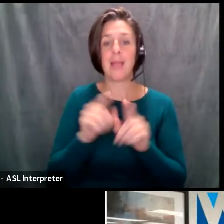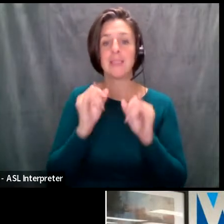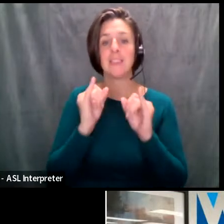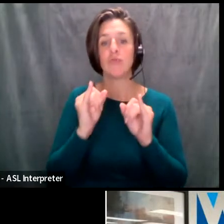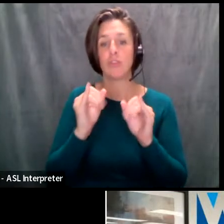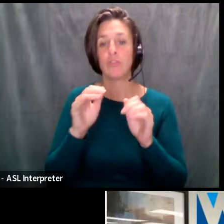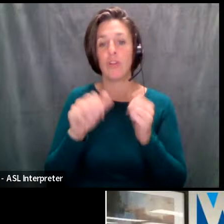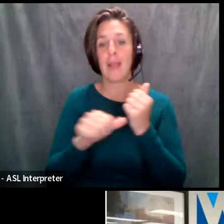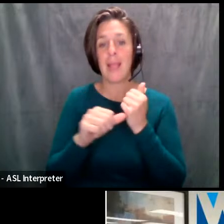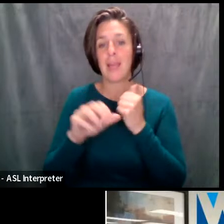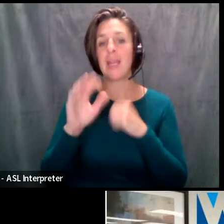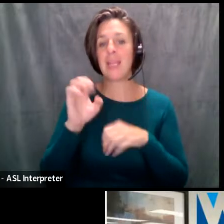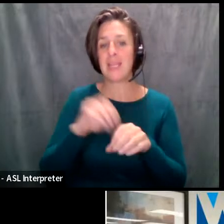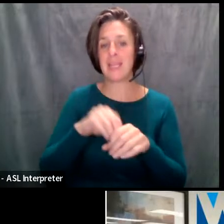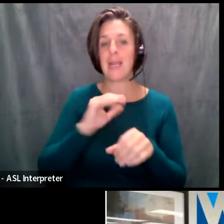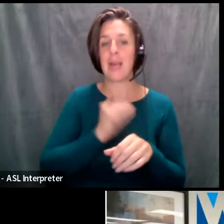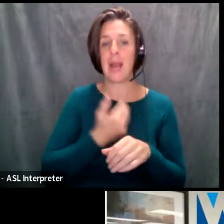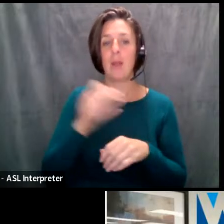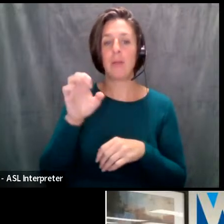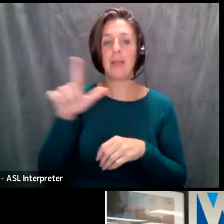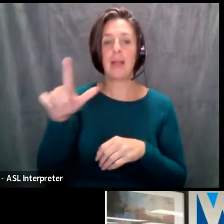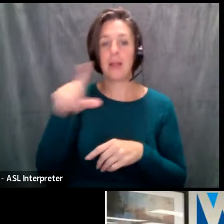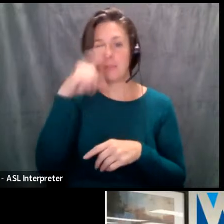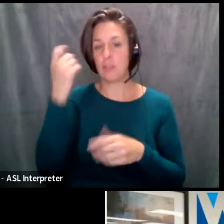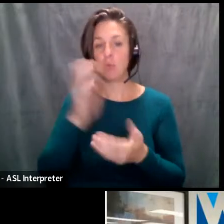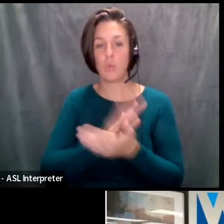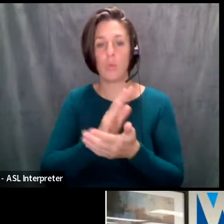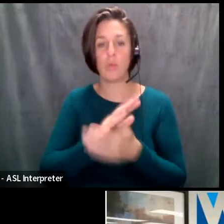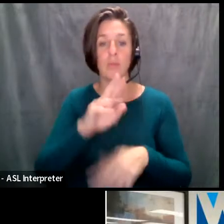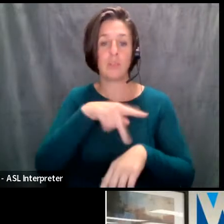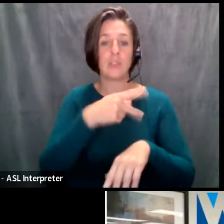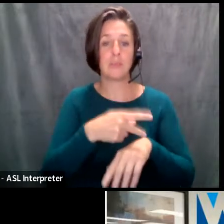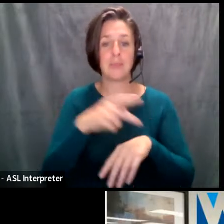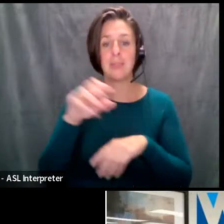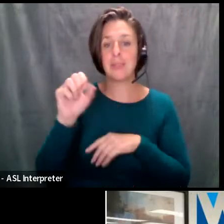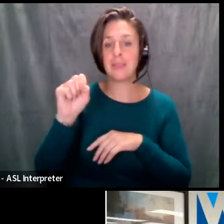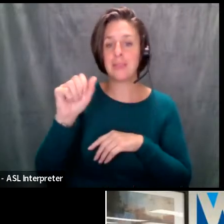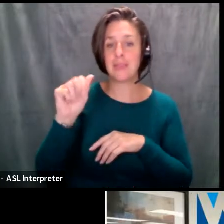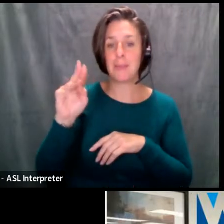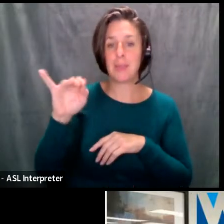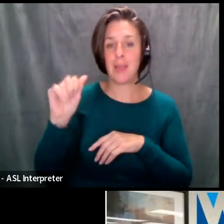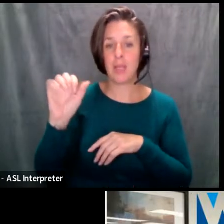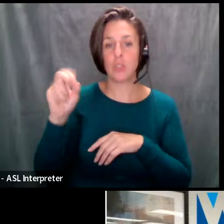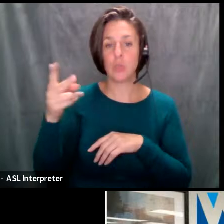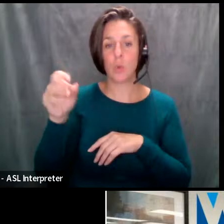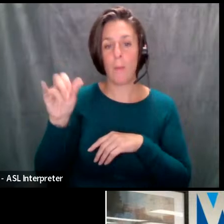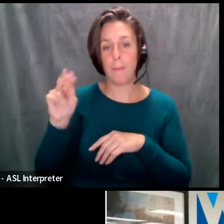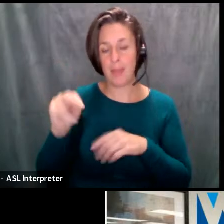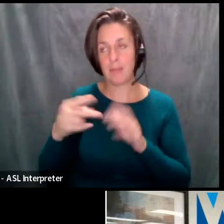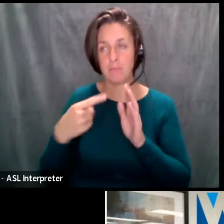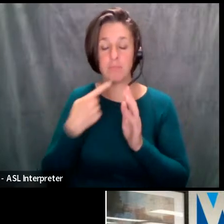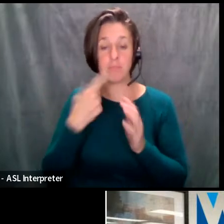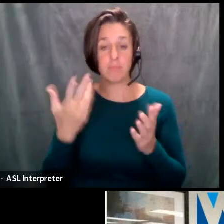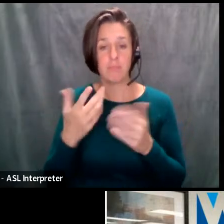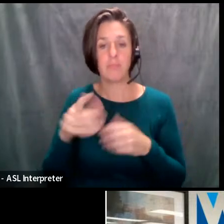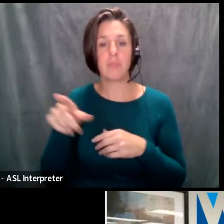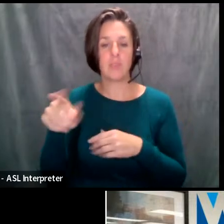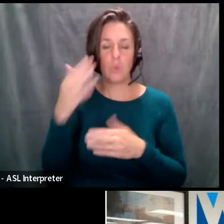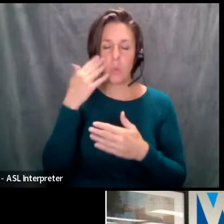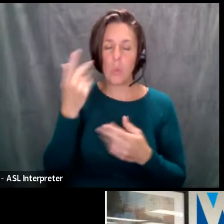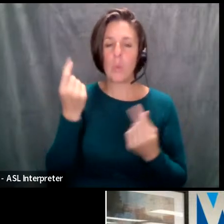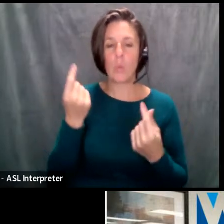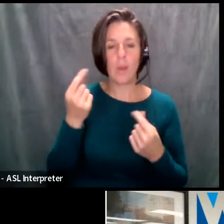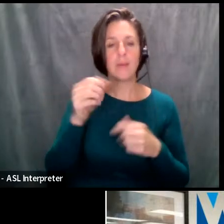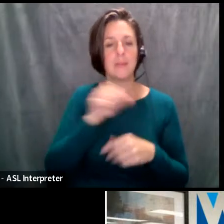school. Here's what Principal Samia Showman had to say about her. Lily knows what staff and students